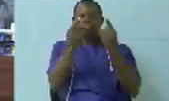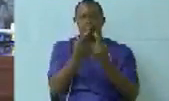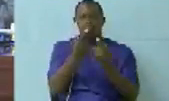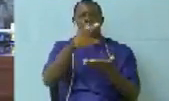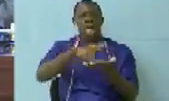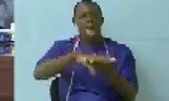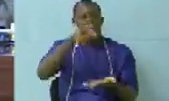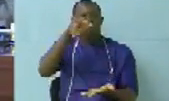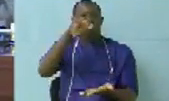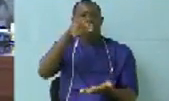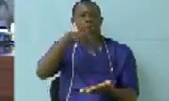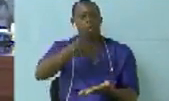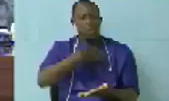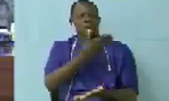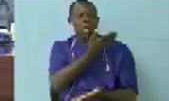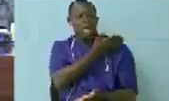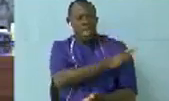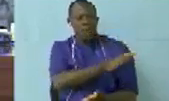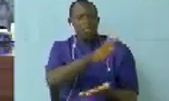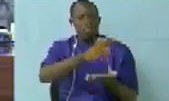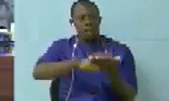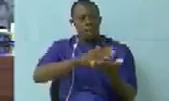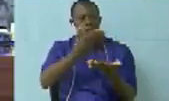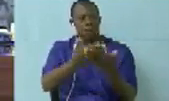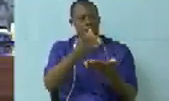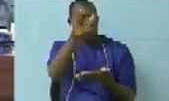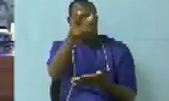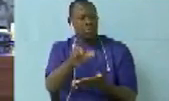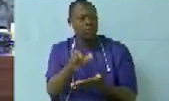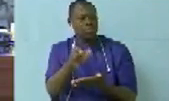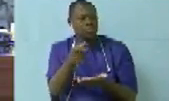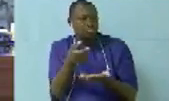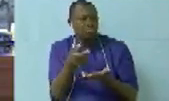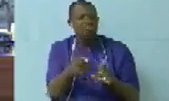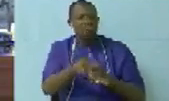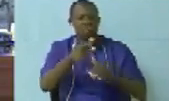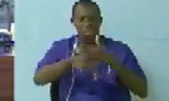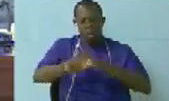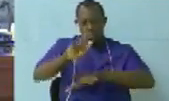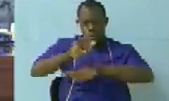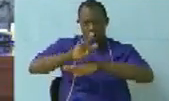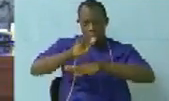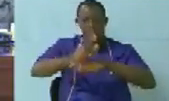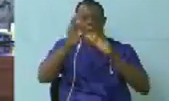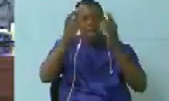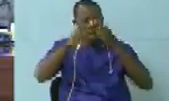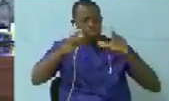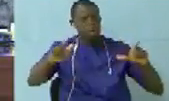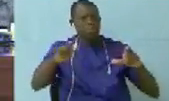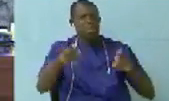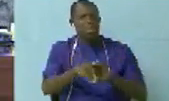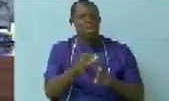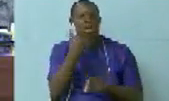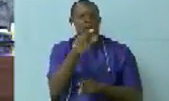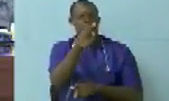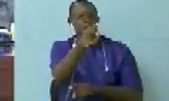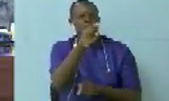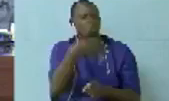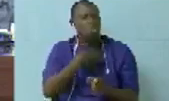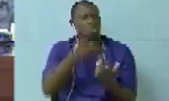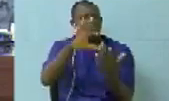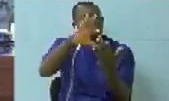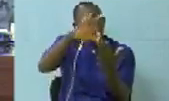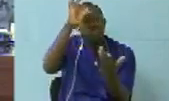allowing for interpretation in the local languages. Which local language would you